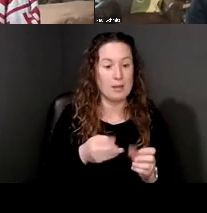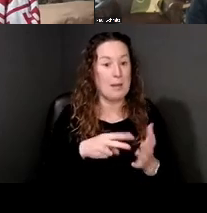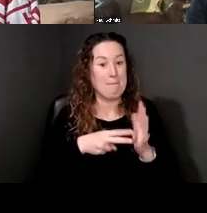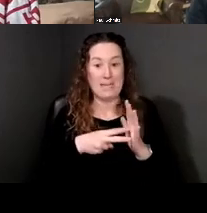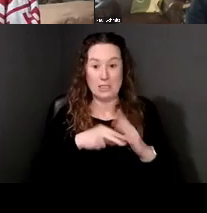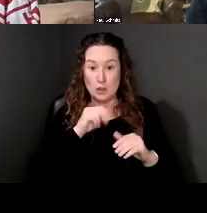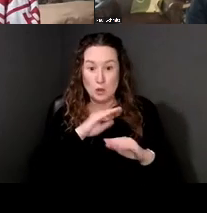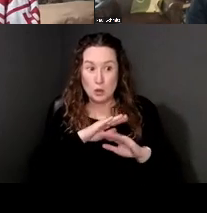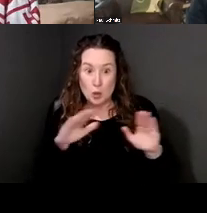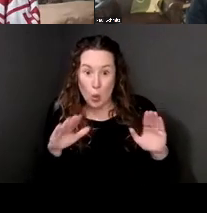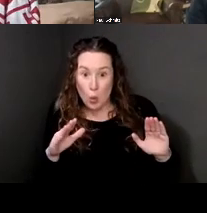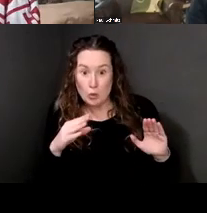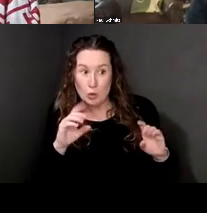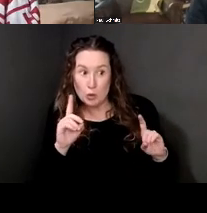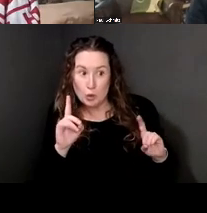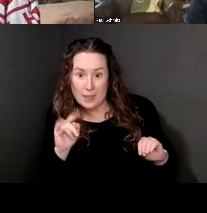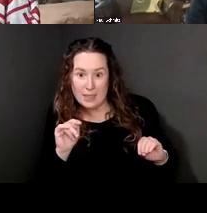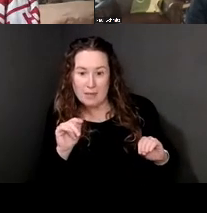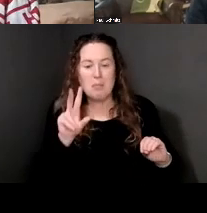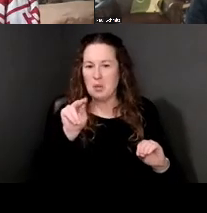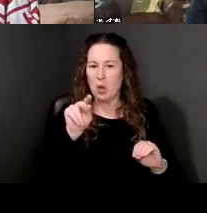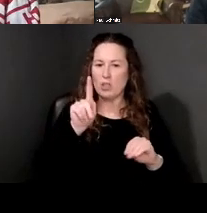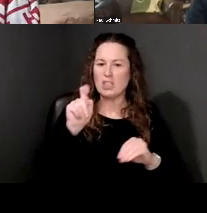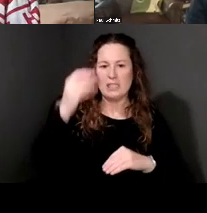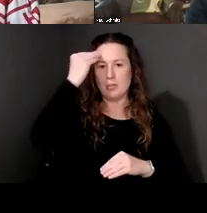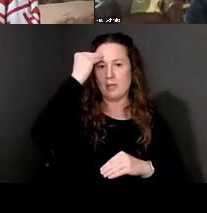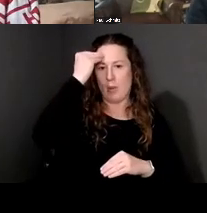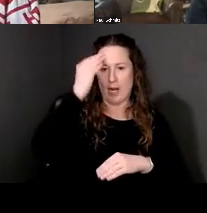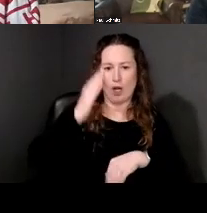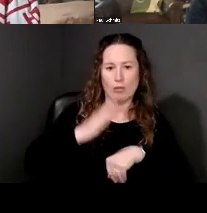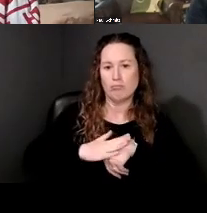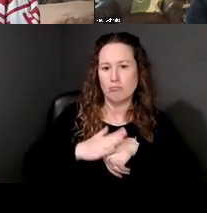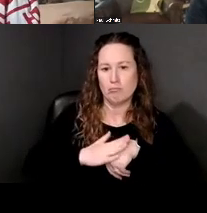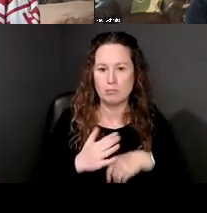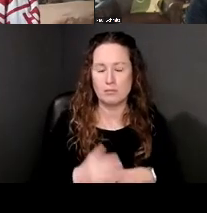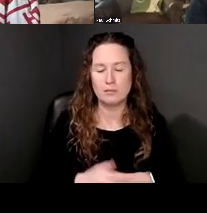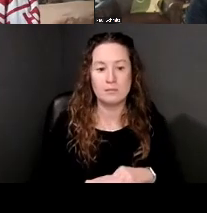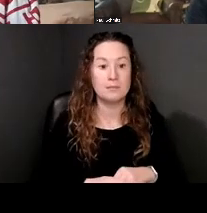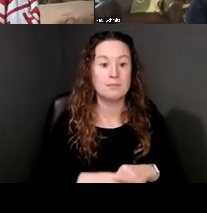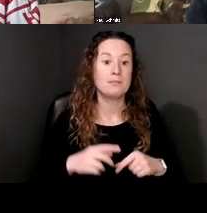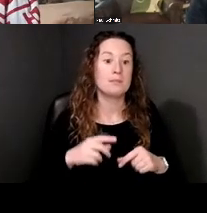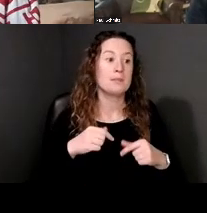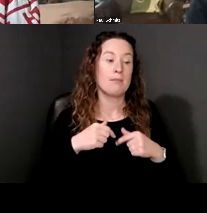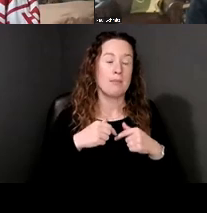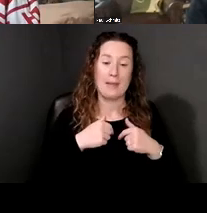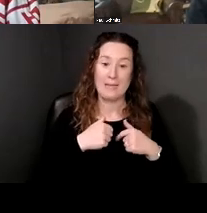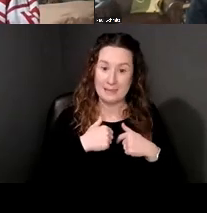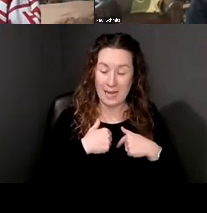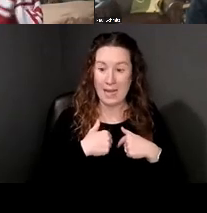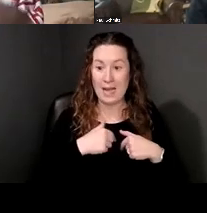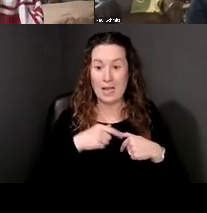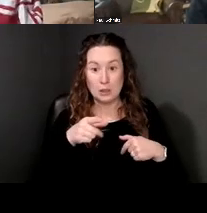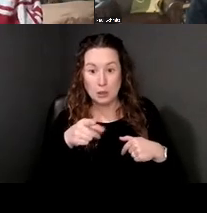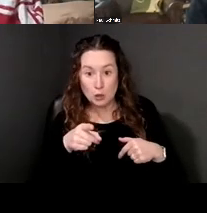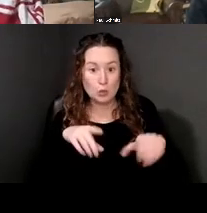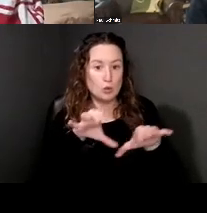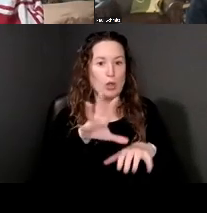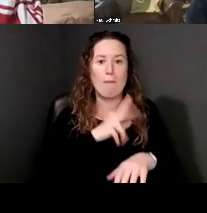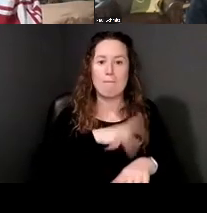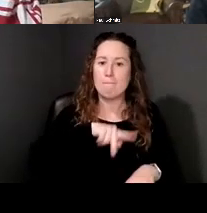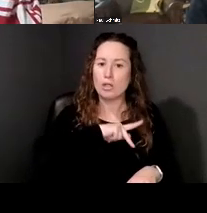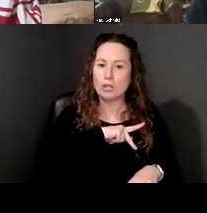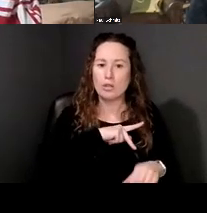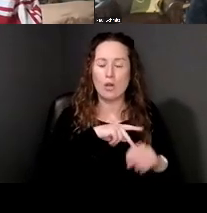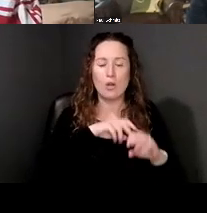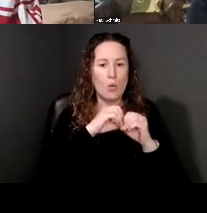just be aware. I think the broader thing is I do, or as you do your kind of personal, your organizational,